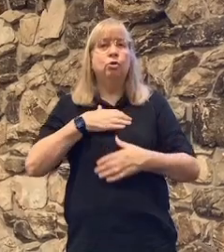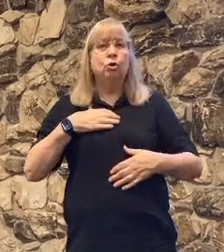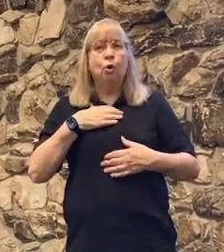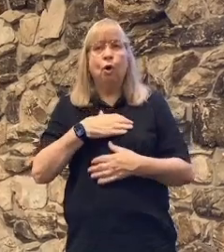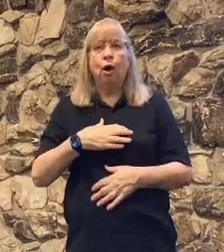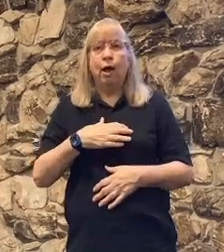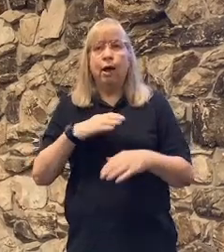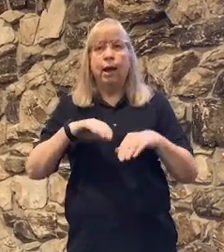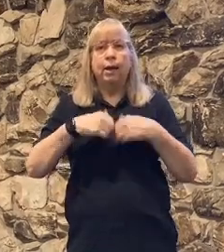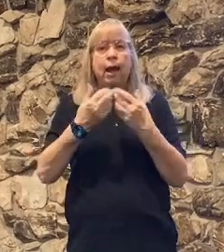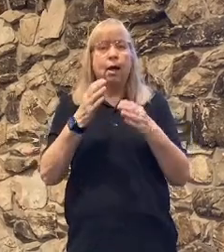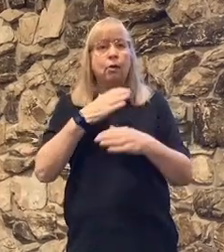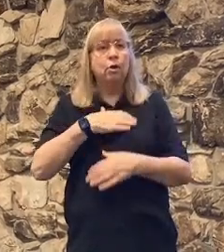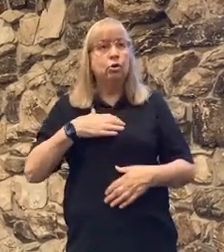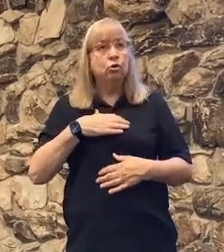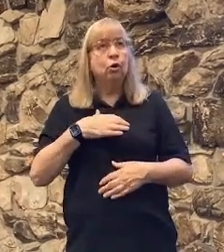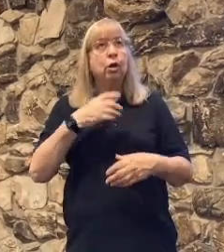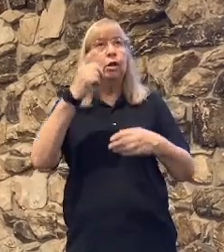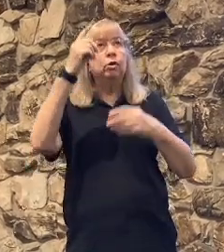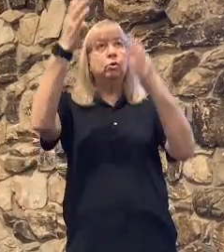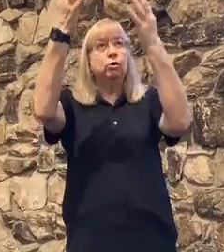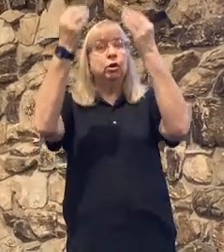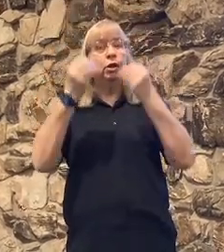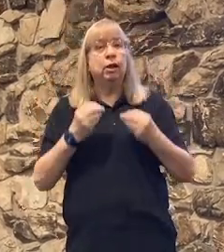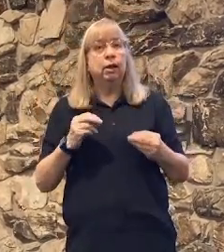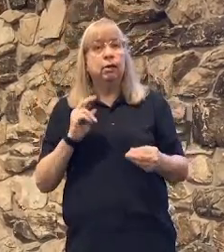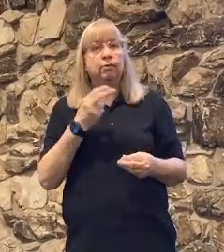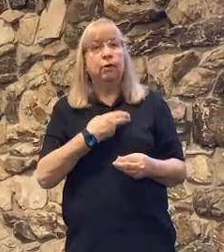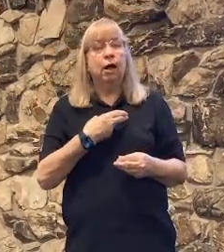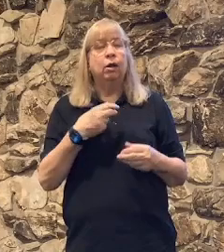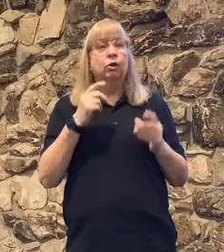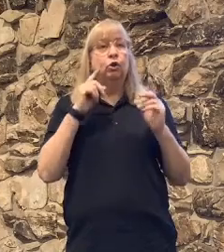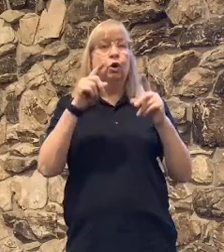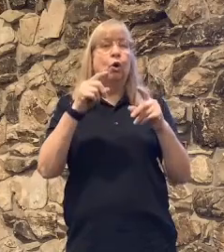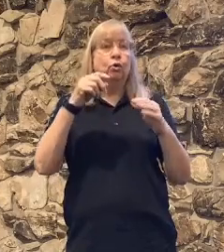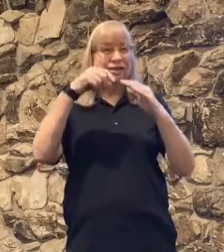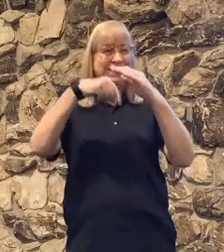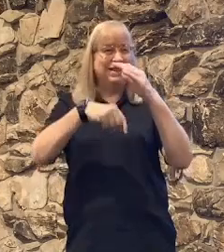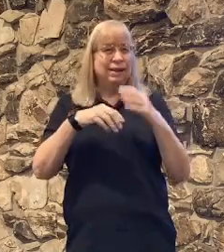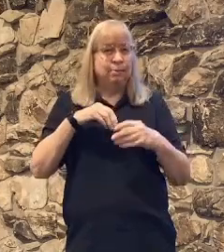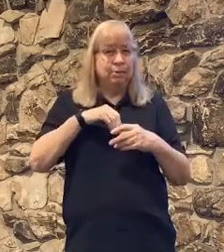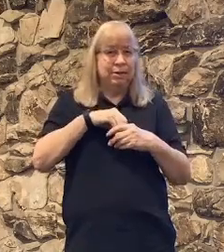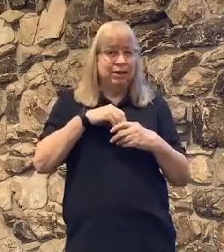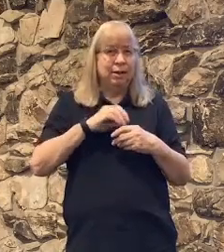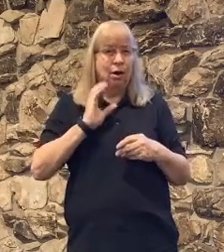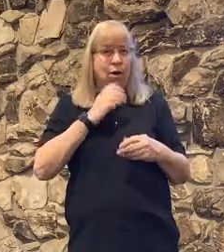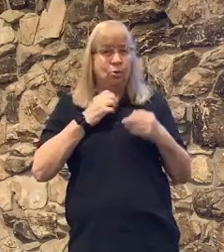and how the joy that you give us goes deep within our souls,